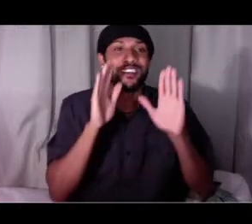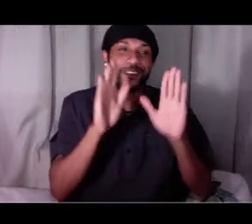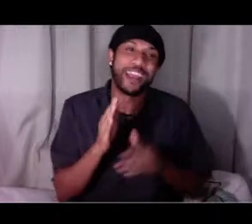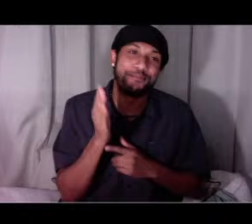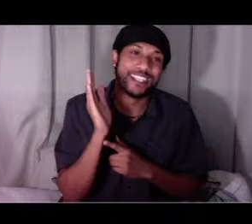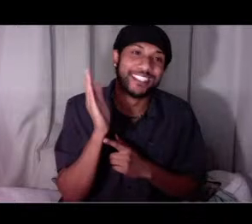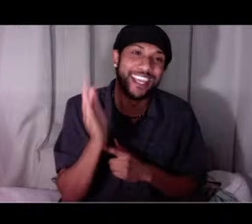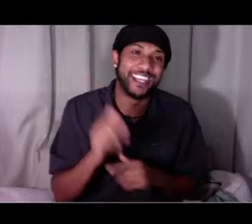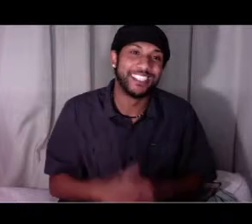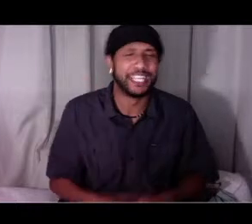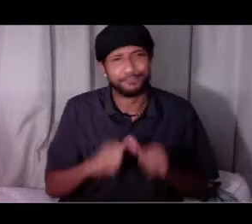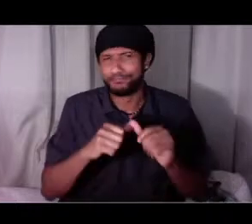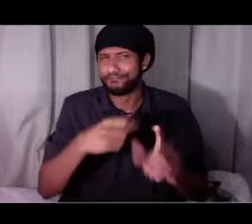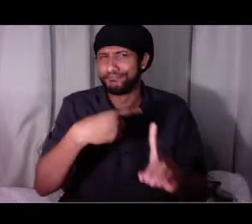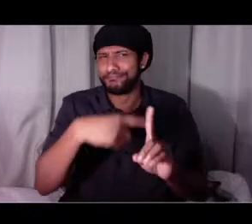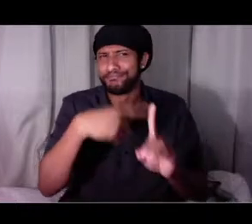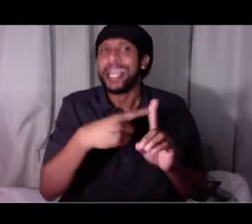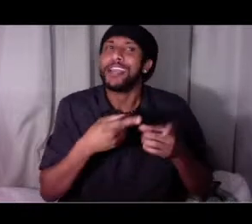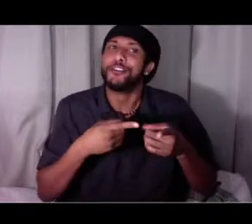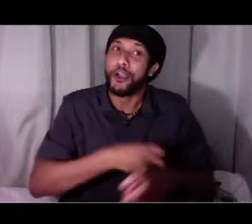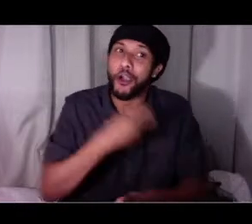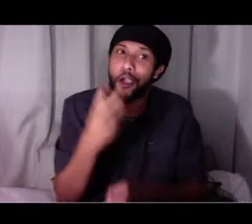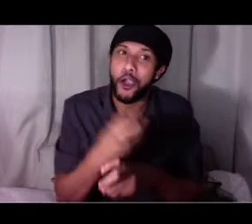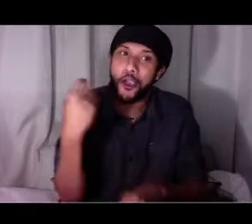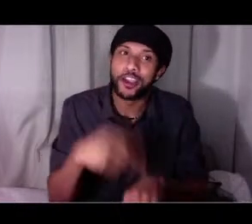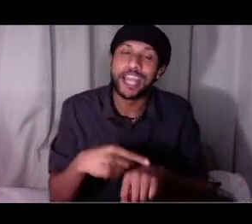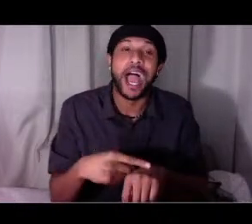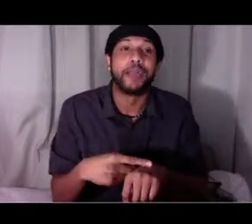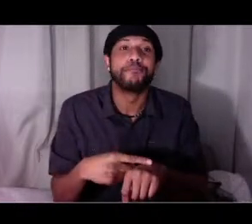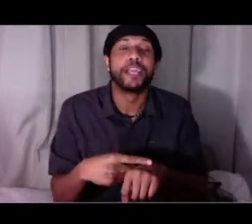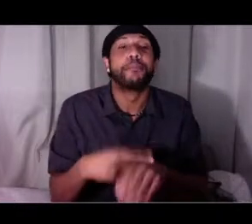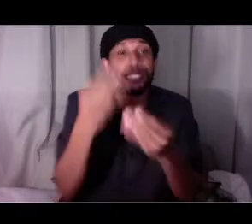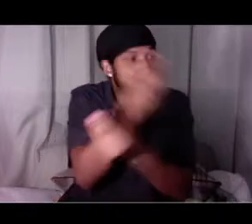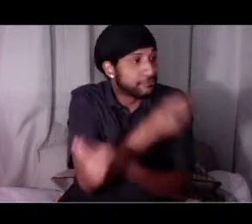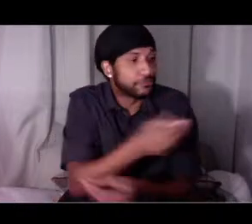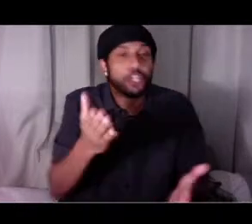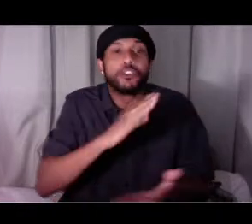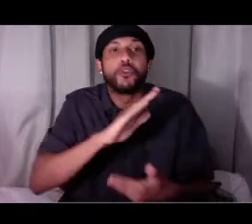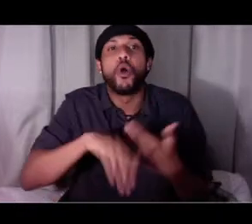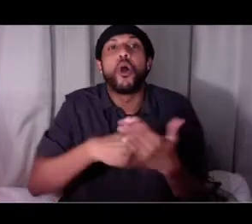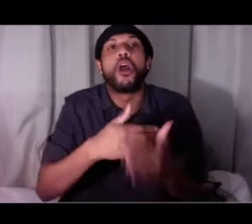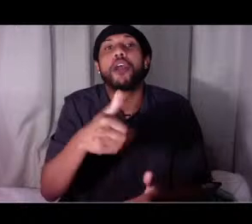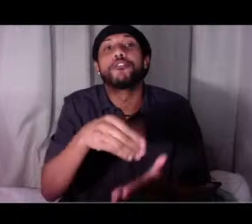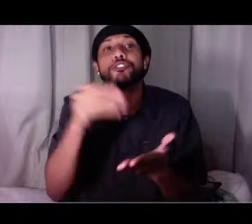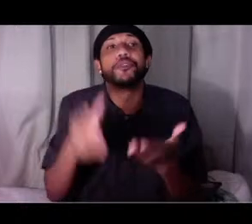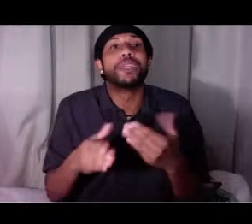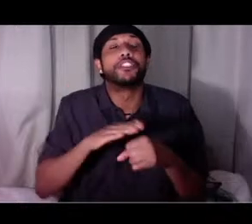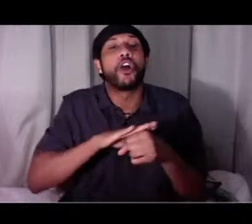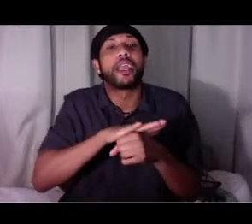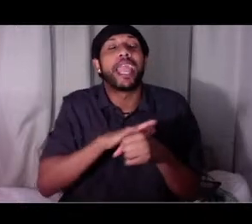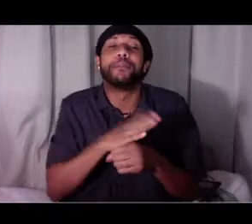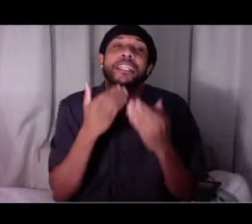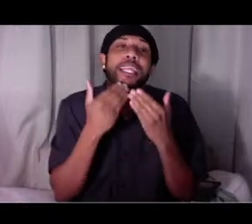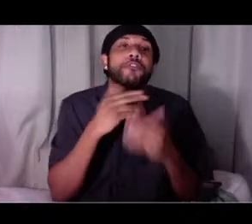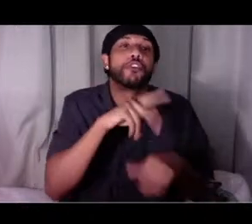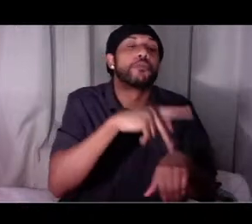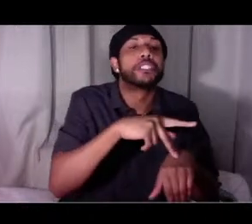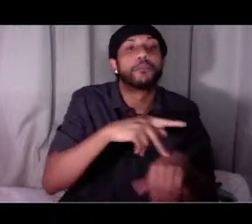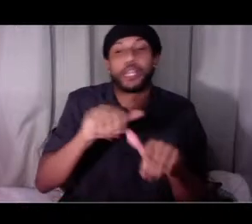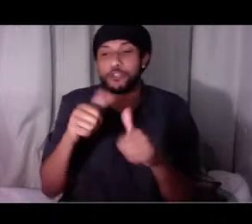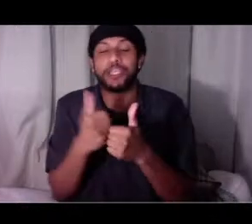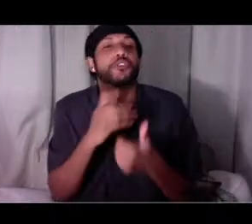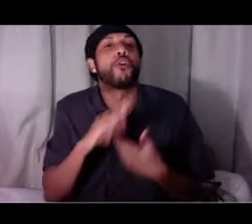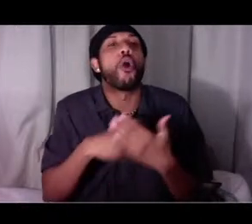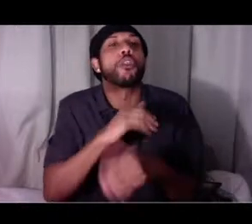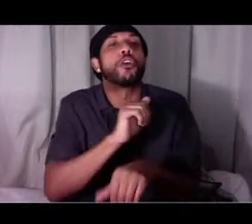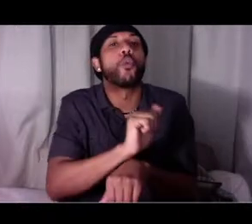for remaining positive through a very difficult time so please extend that to the other students on campus and we thank your principal and your Administration for all the